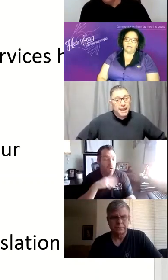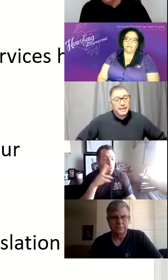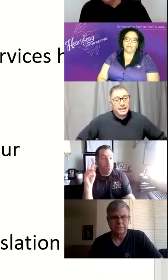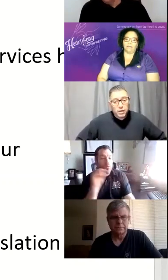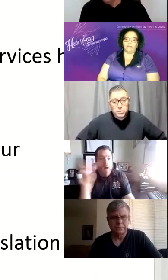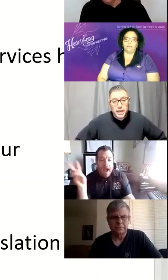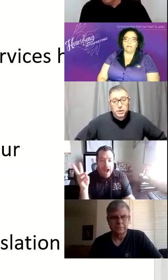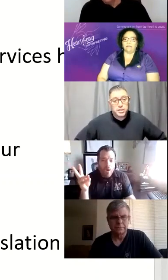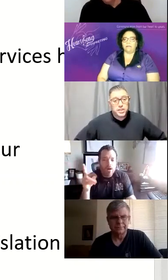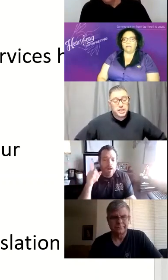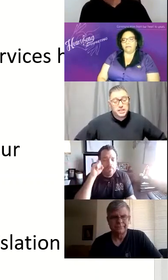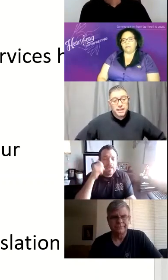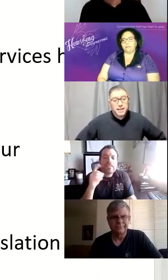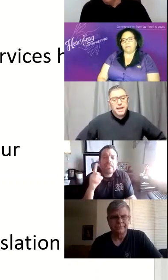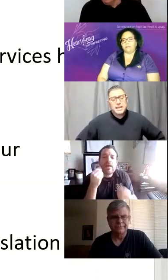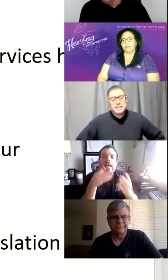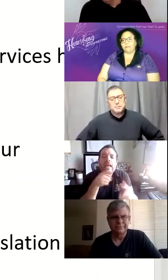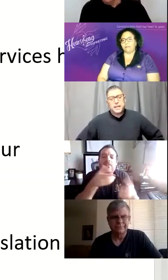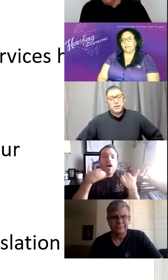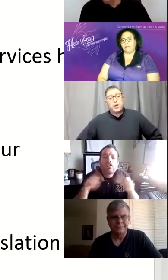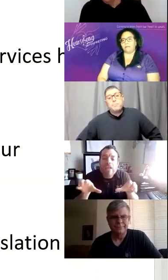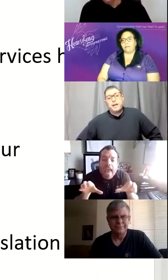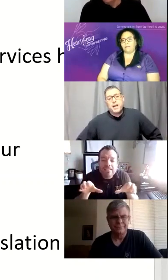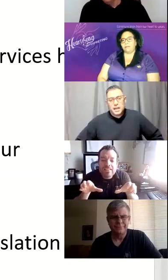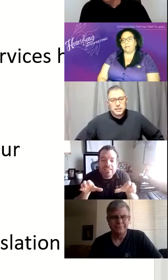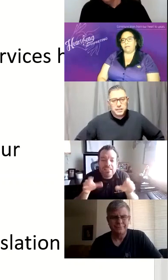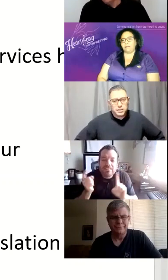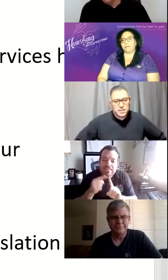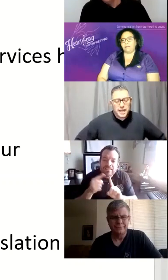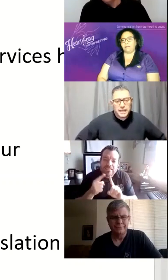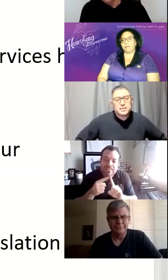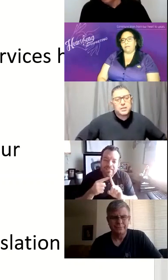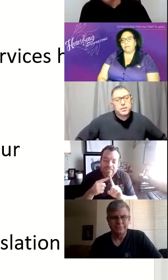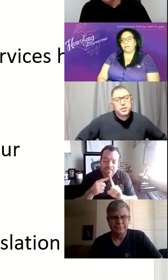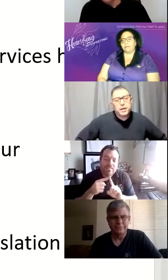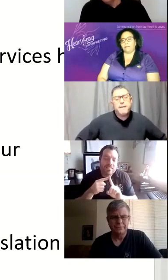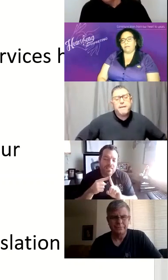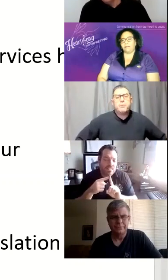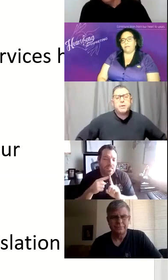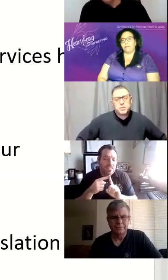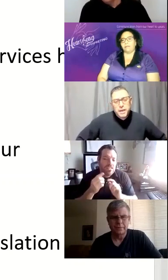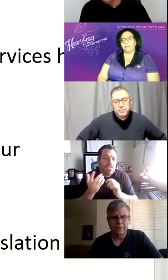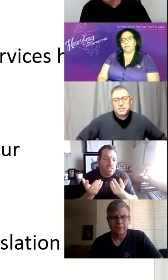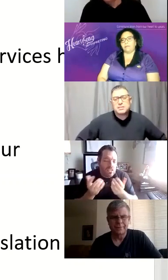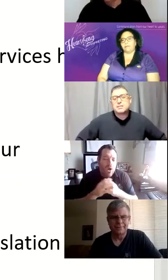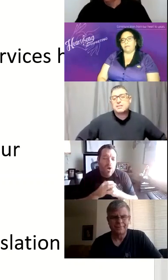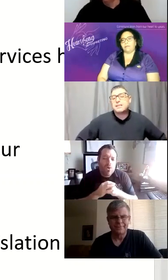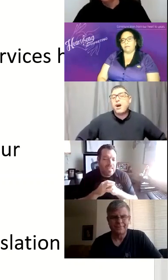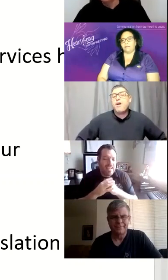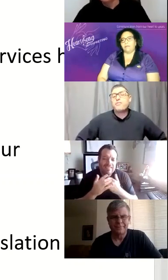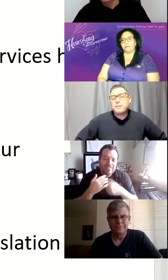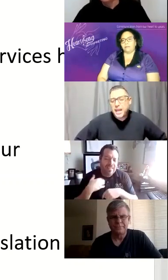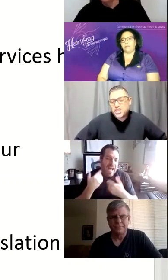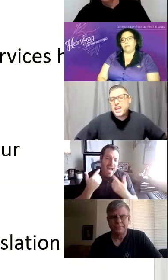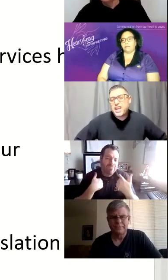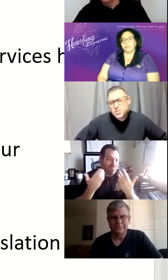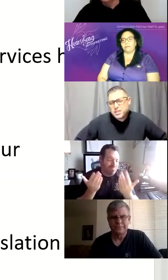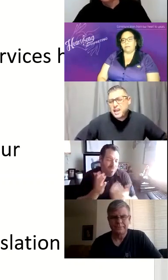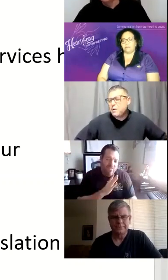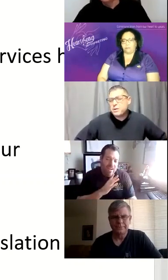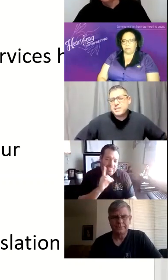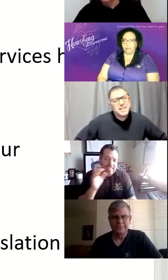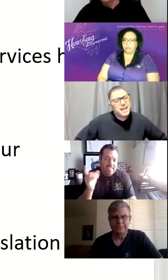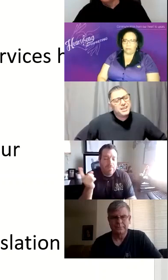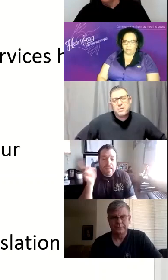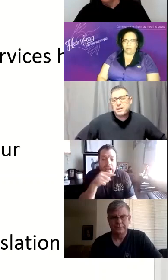goes and language acquisitions. And then I see them later, I'm like, oh my God, look at their signing. So you know what? We do have to offer them that chance. So